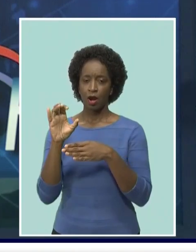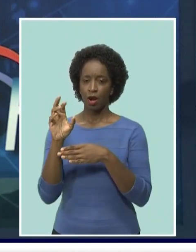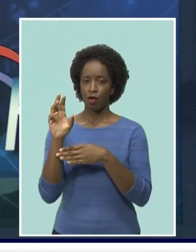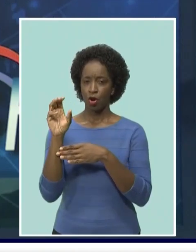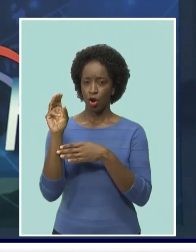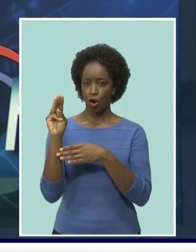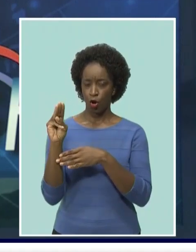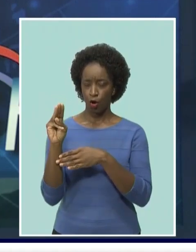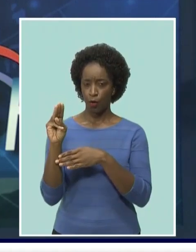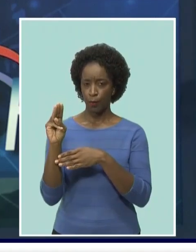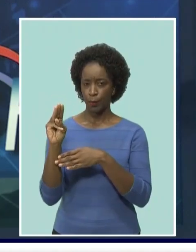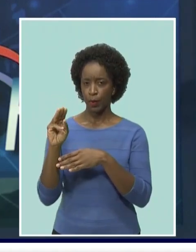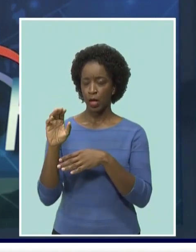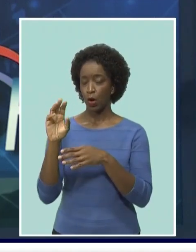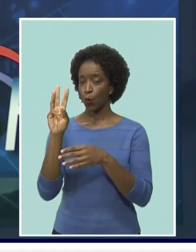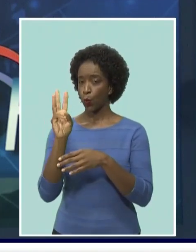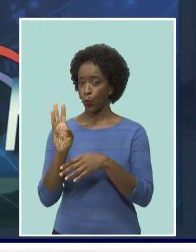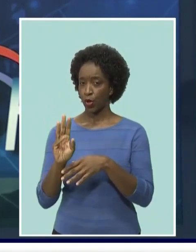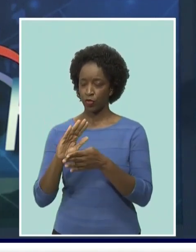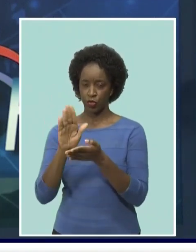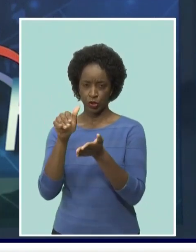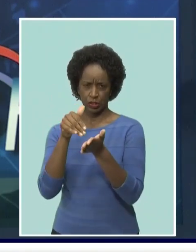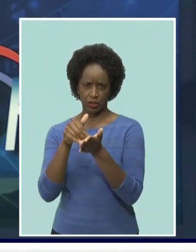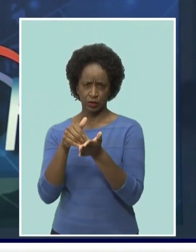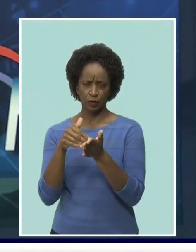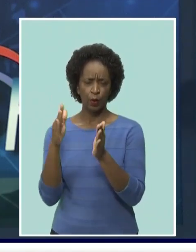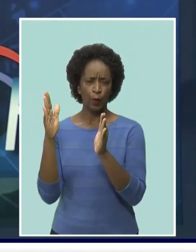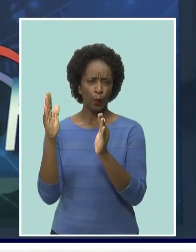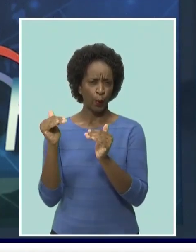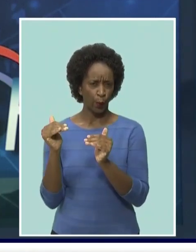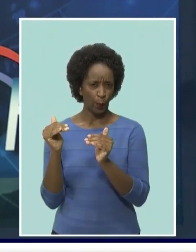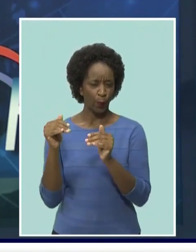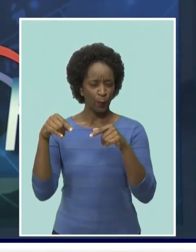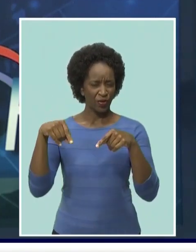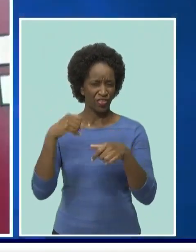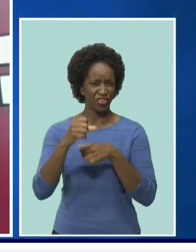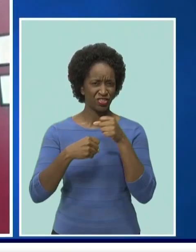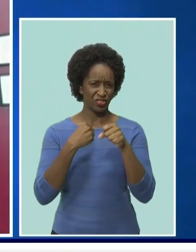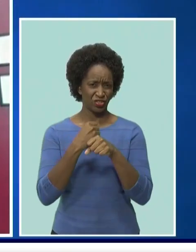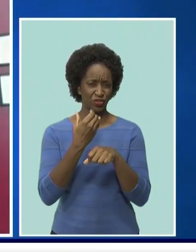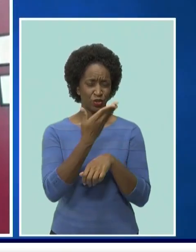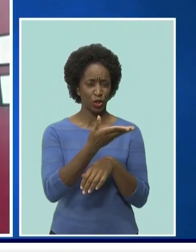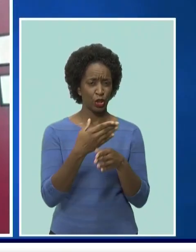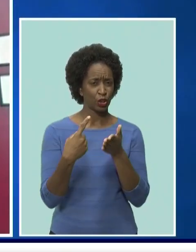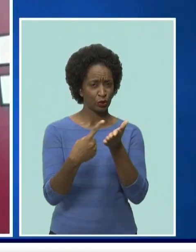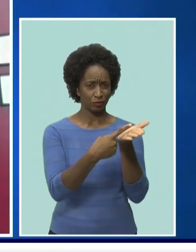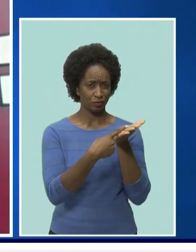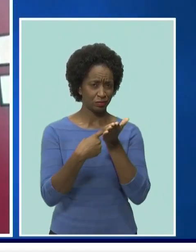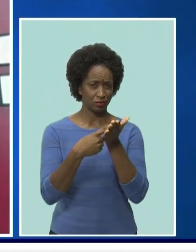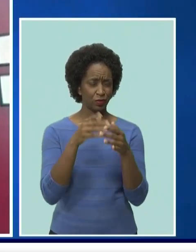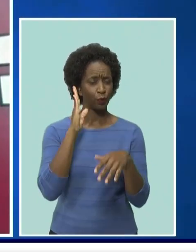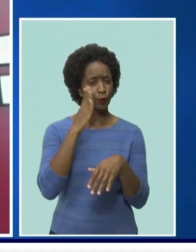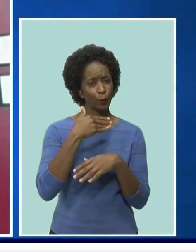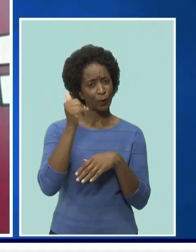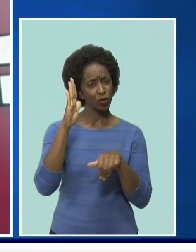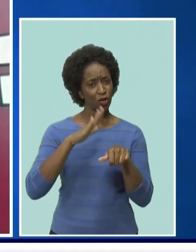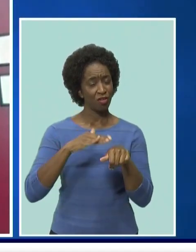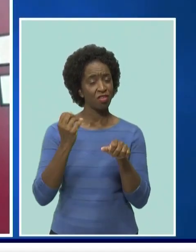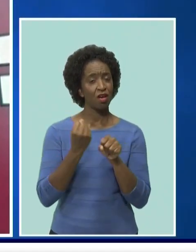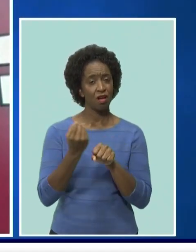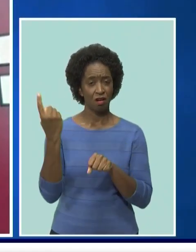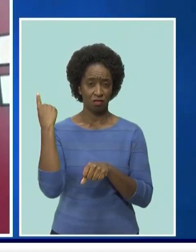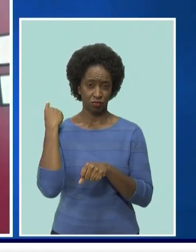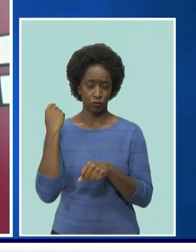this year's event will have a better outcome than COP26. As a region, we had gone into COP26